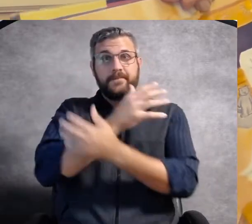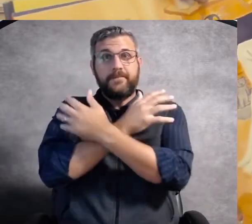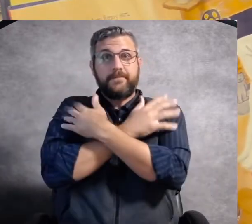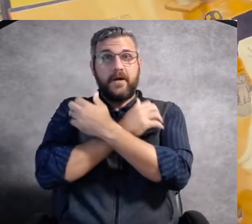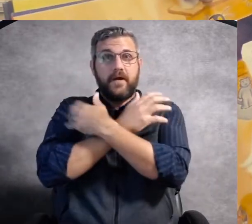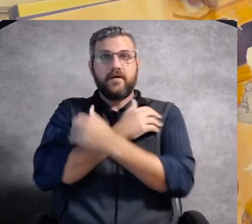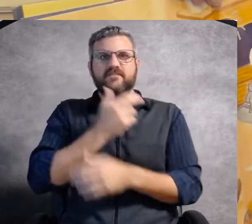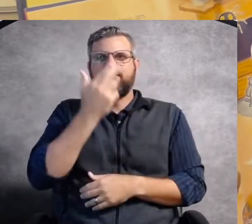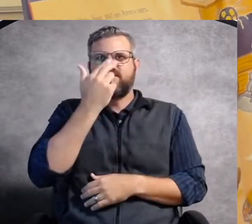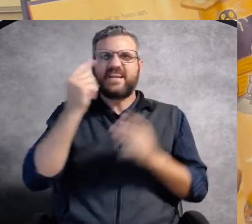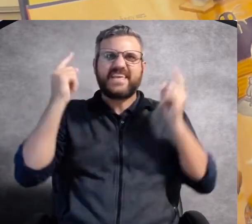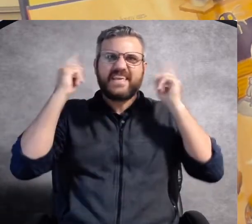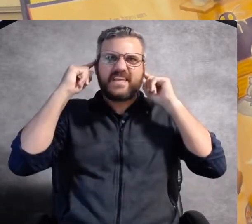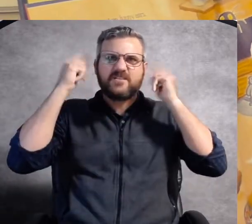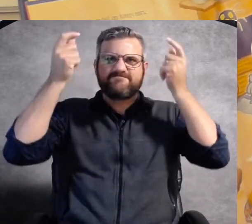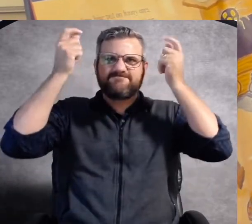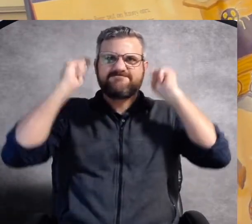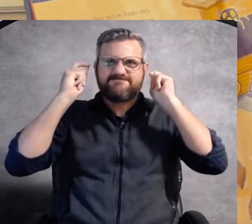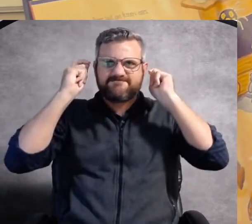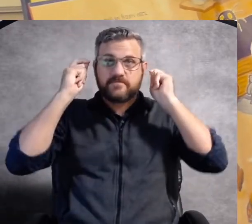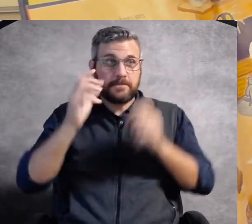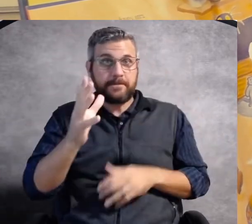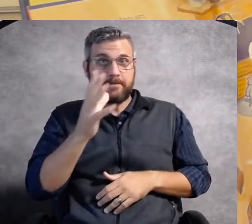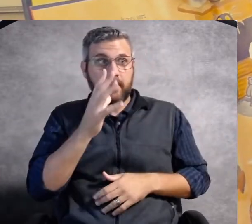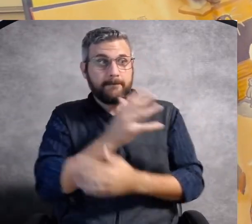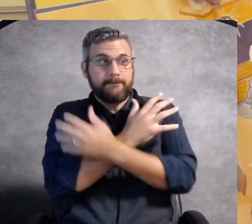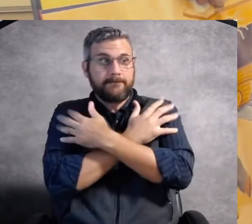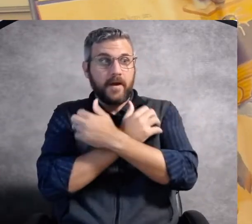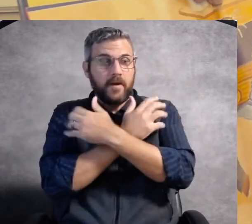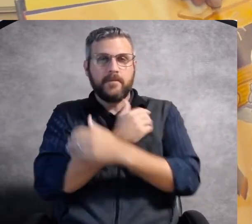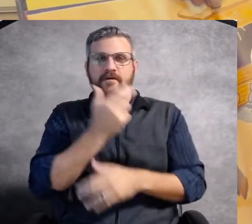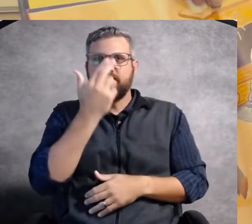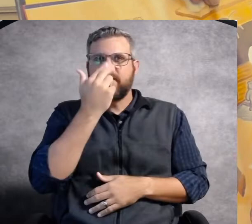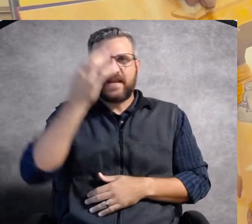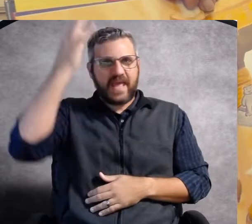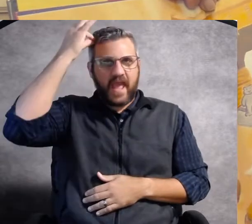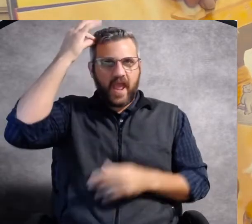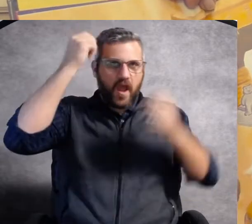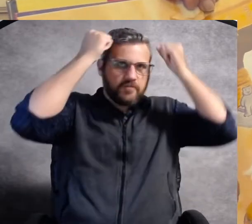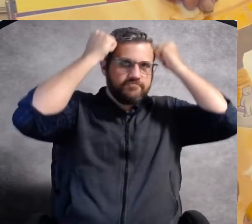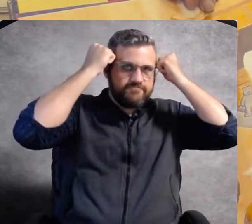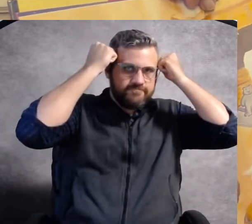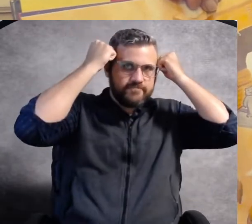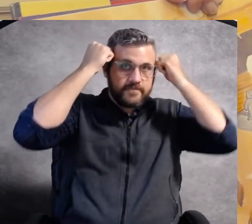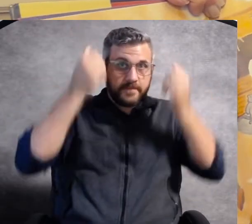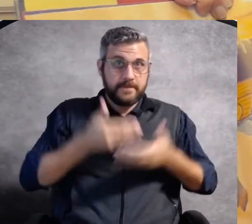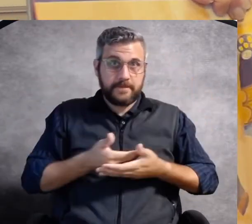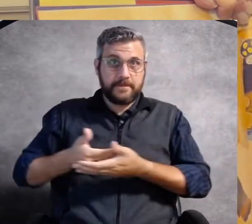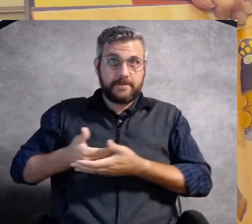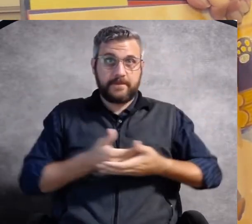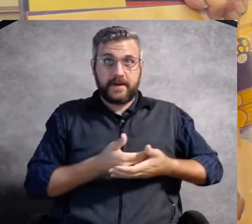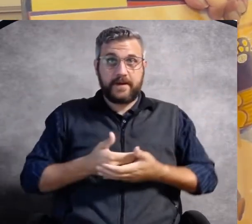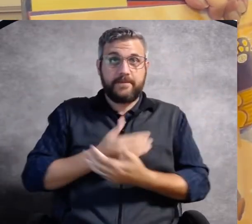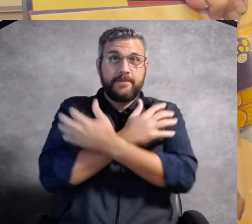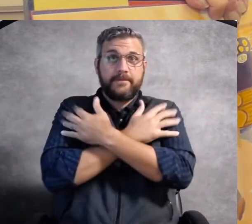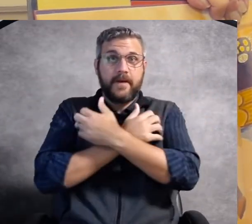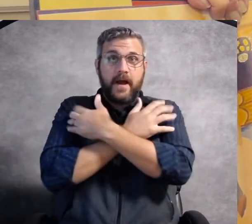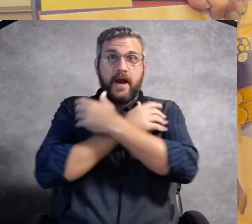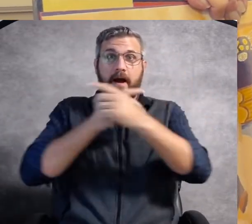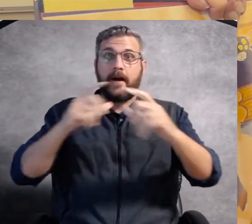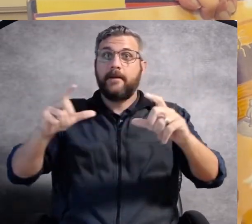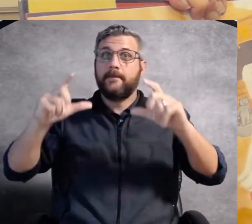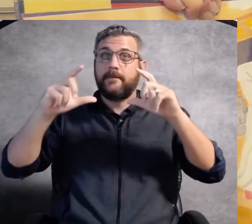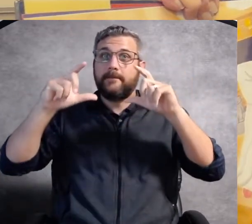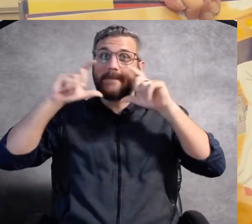Papa Bear put on funny ears. Mama Bear put on funny hair. And Baby Bear put on a